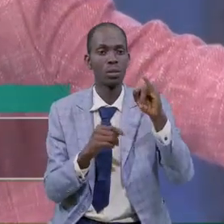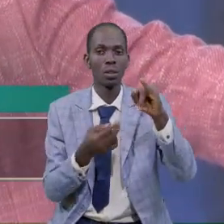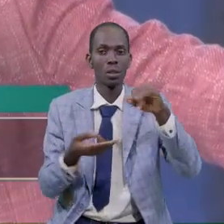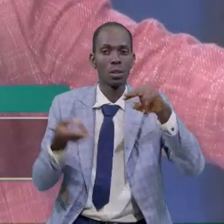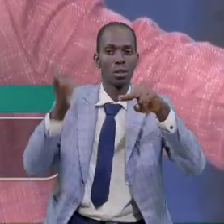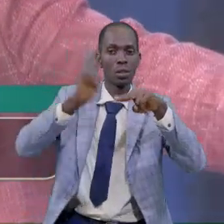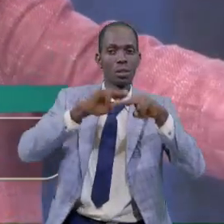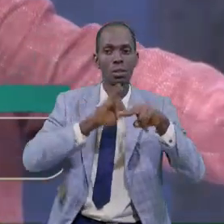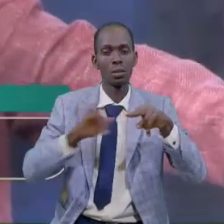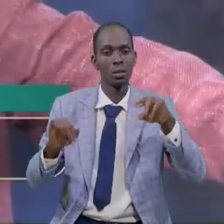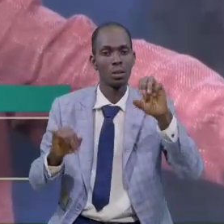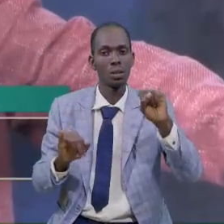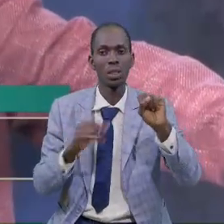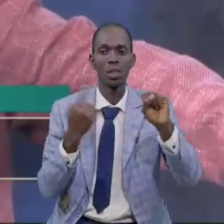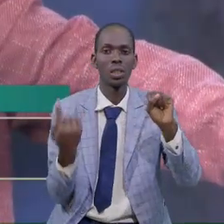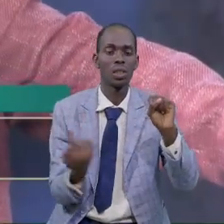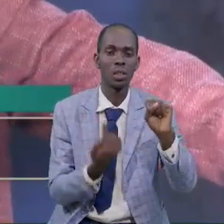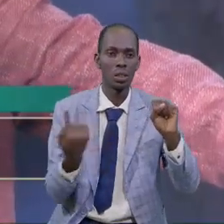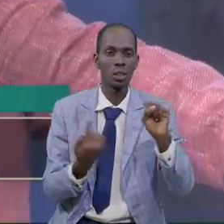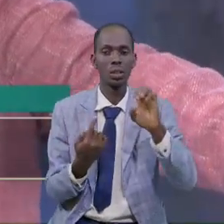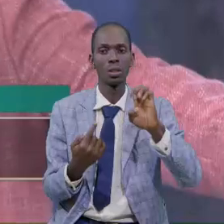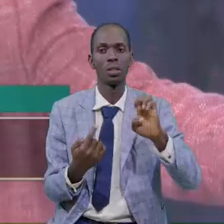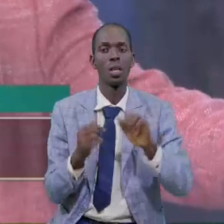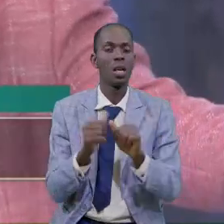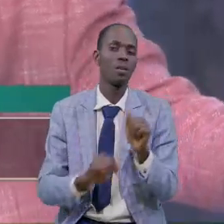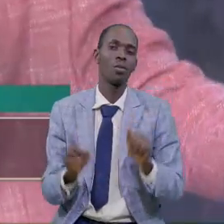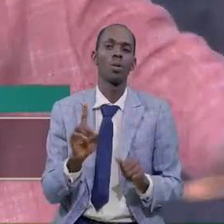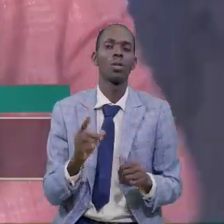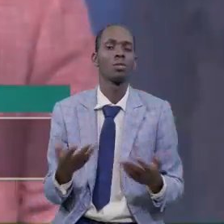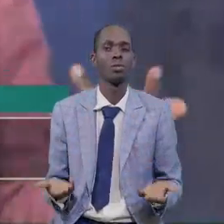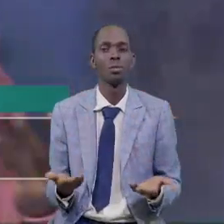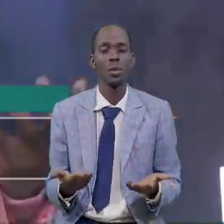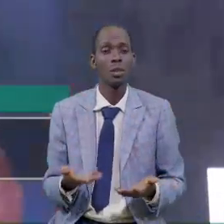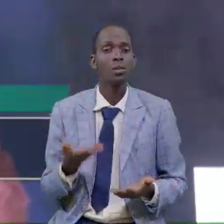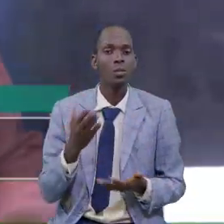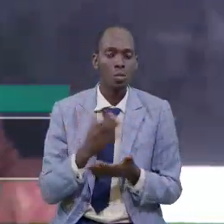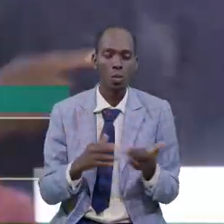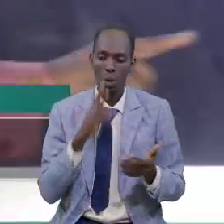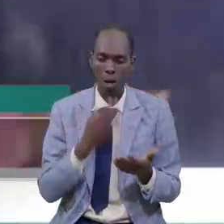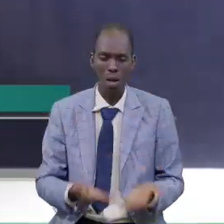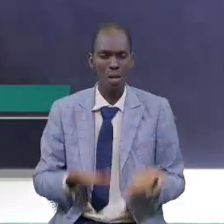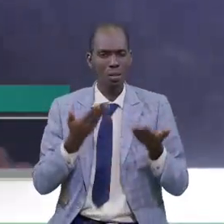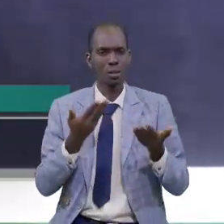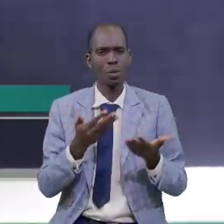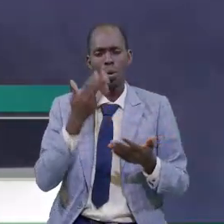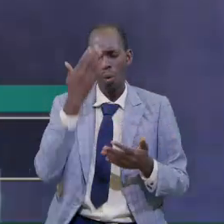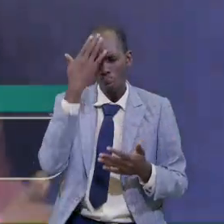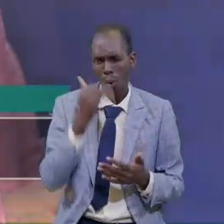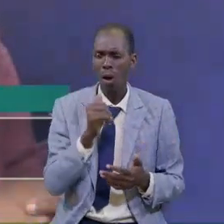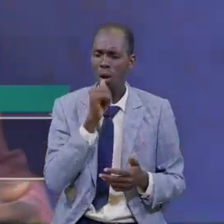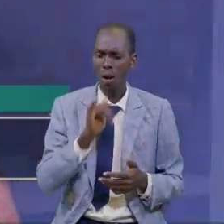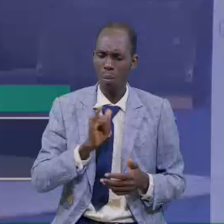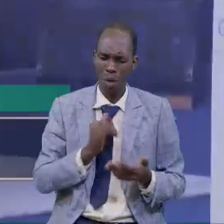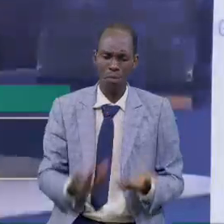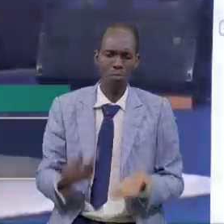everywhere. Arise. Why am I arising? There's a concern. Why am I arising? Why am I going from there